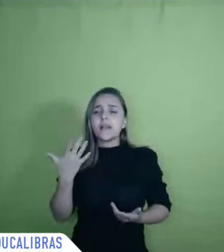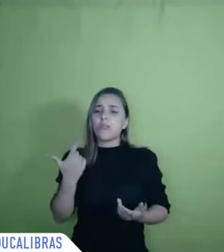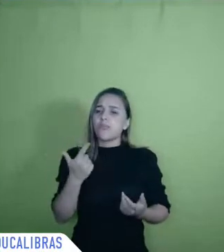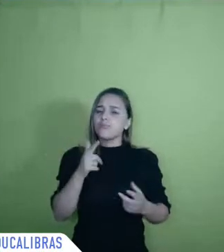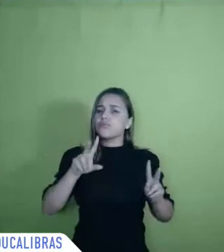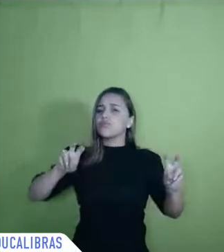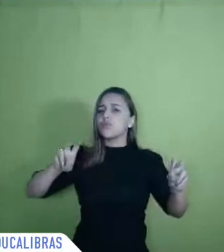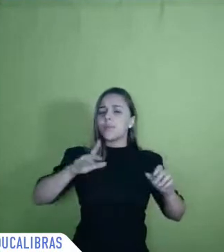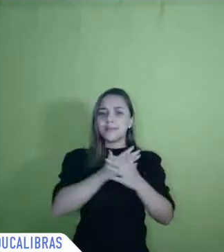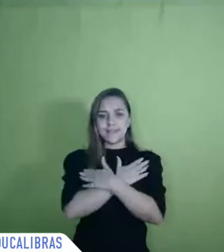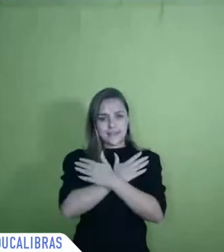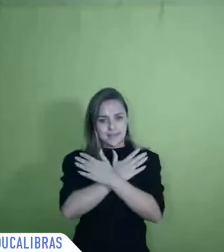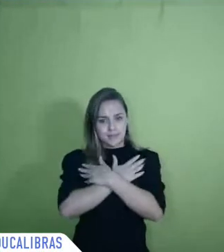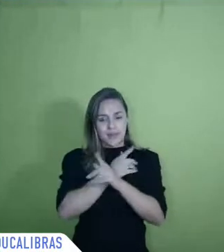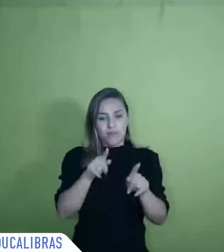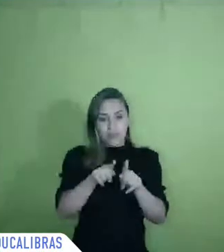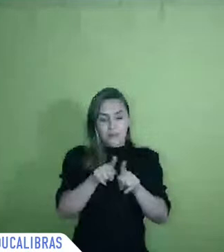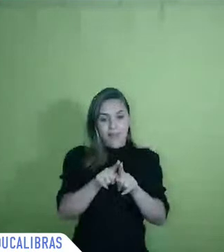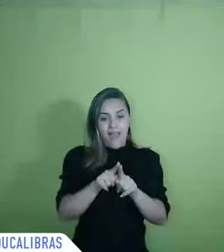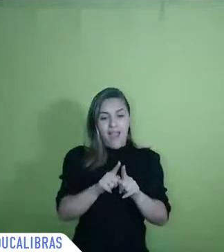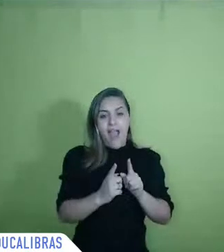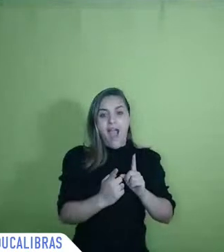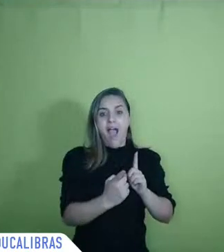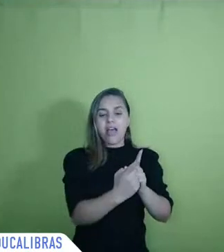Thank you very much, Marc. Mariana?